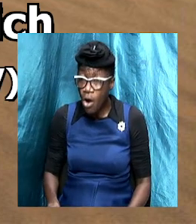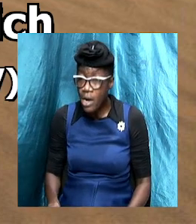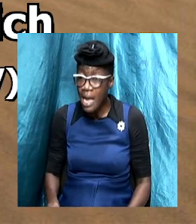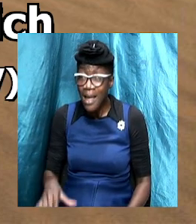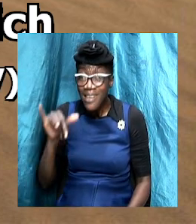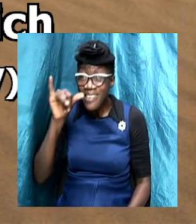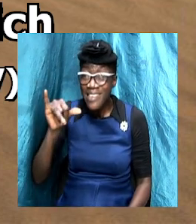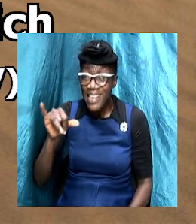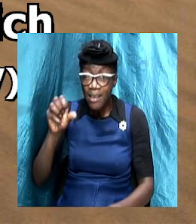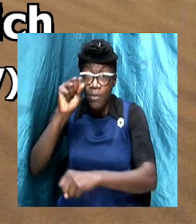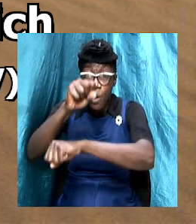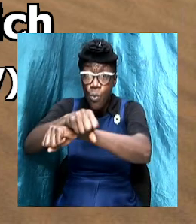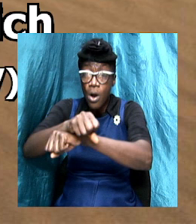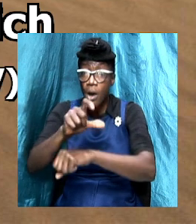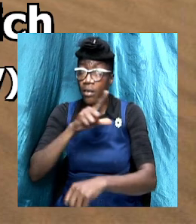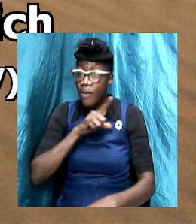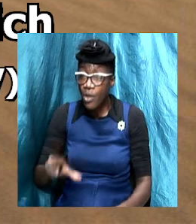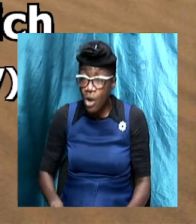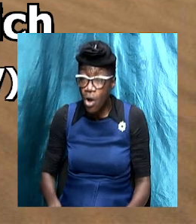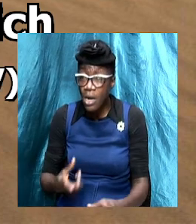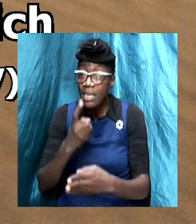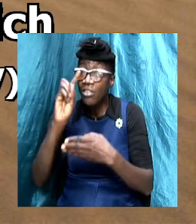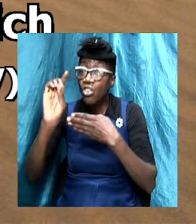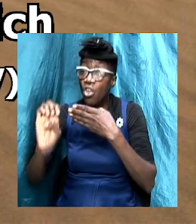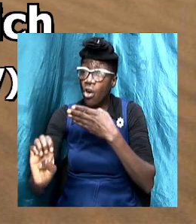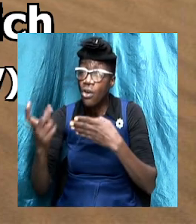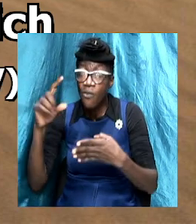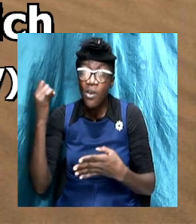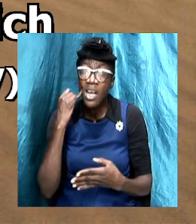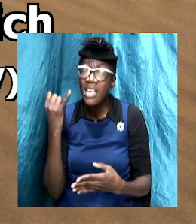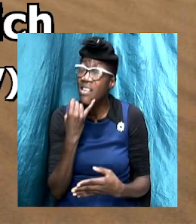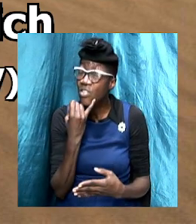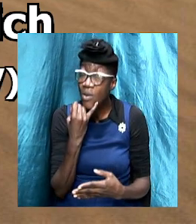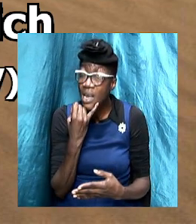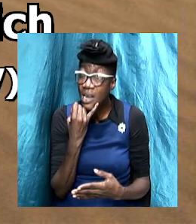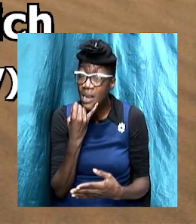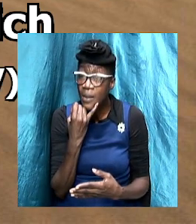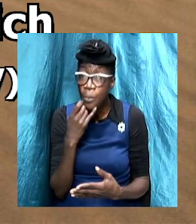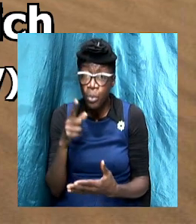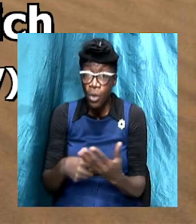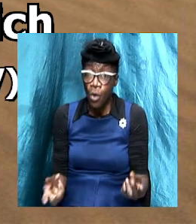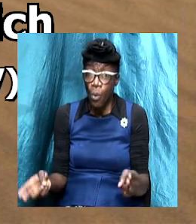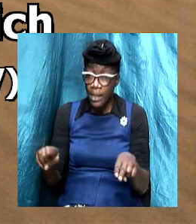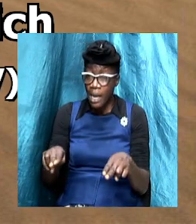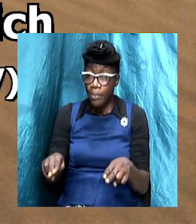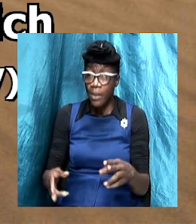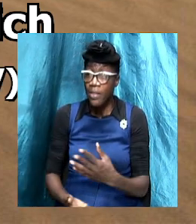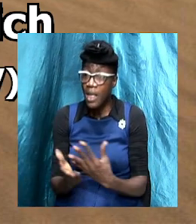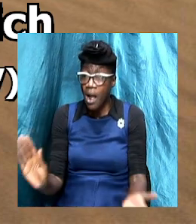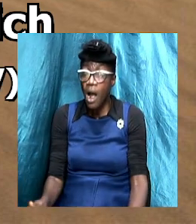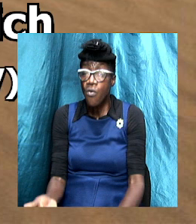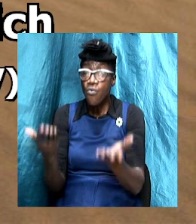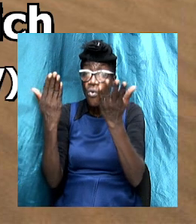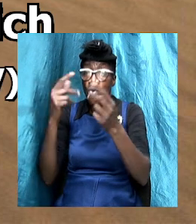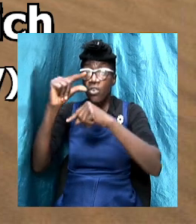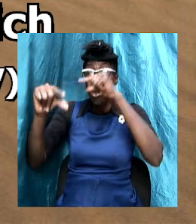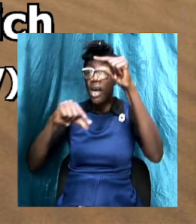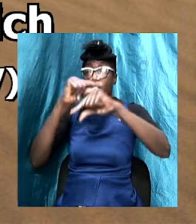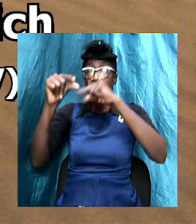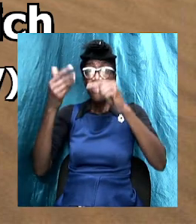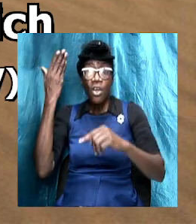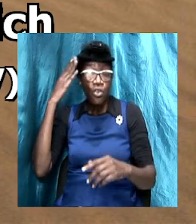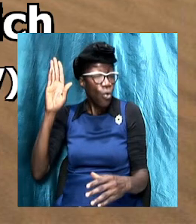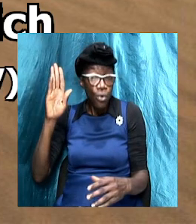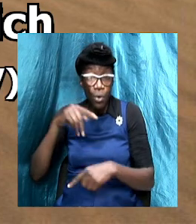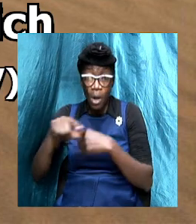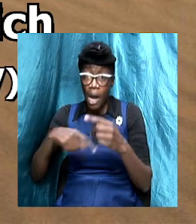had done for Israel. So guess what starts happening now? Because there arose a generation who didn't know about